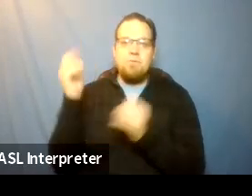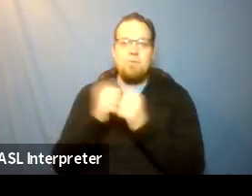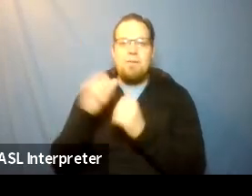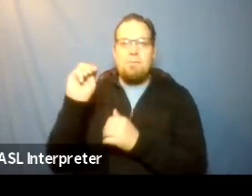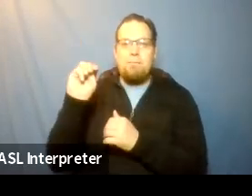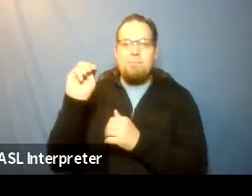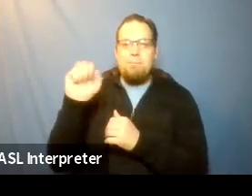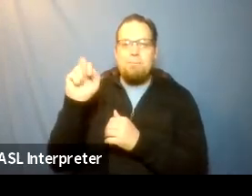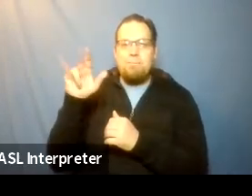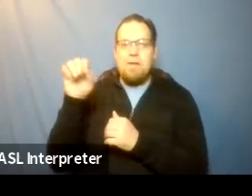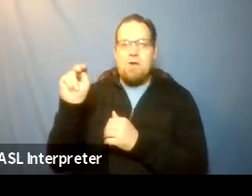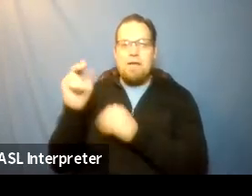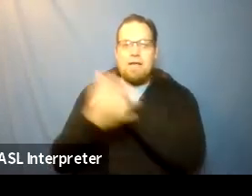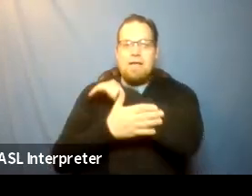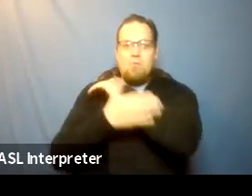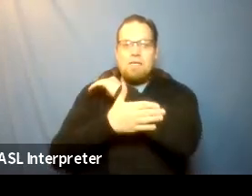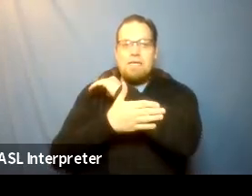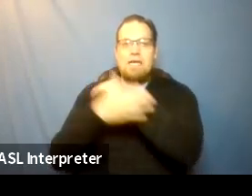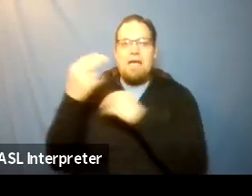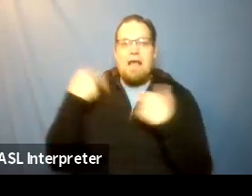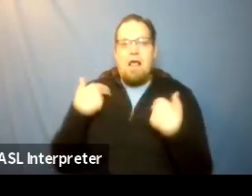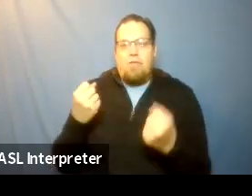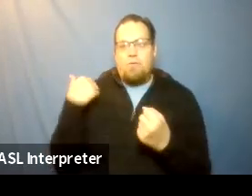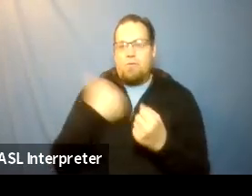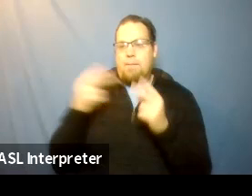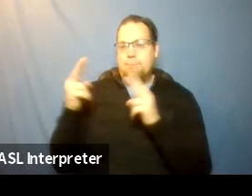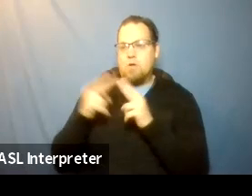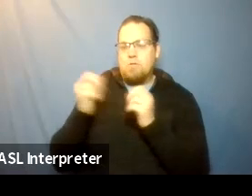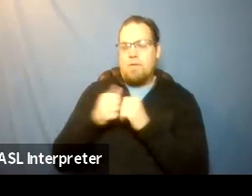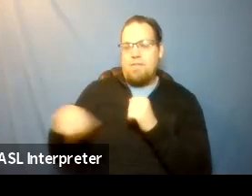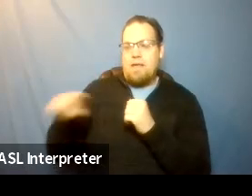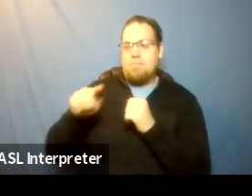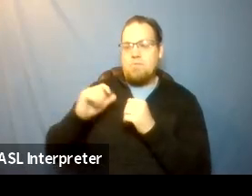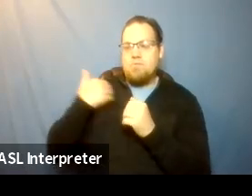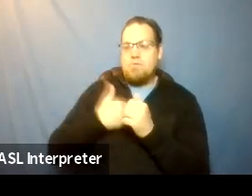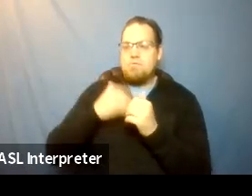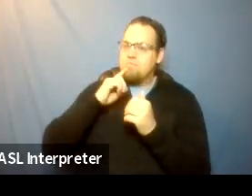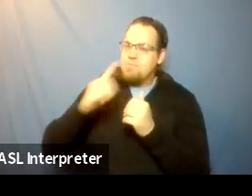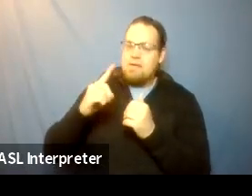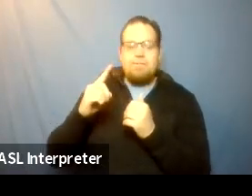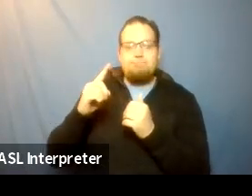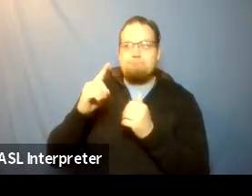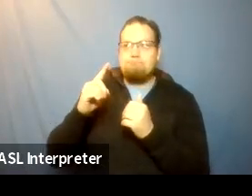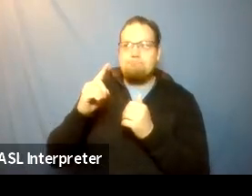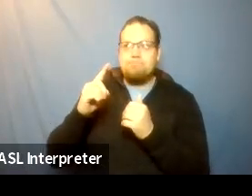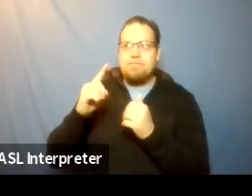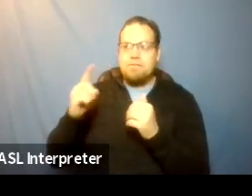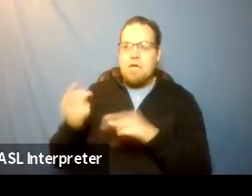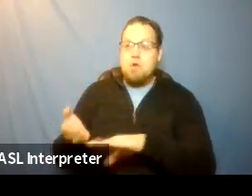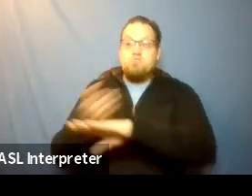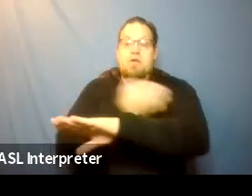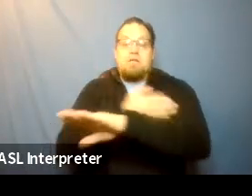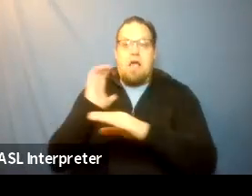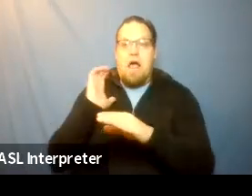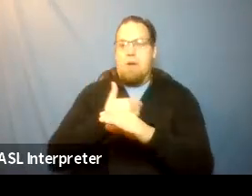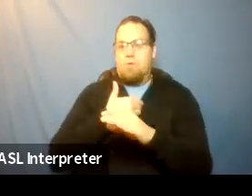Health and great partners with them. So we have really following, and we've increased our own